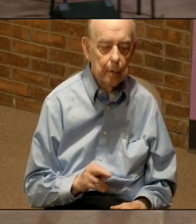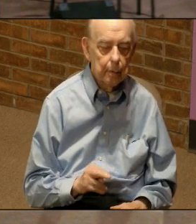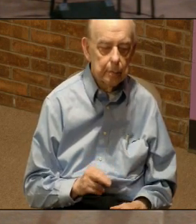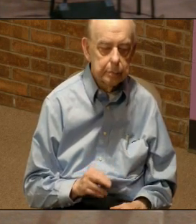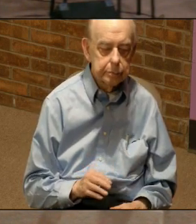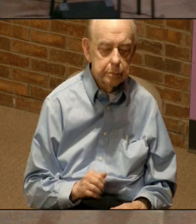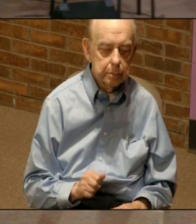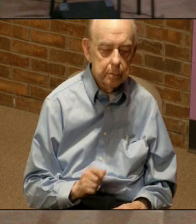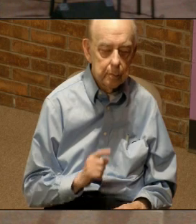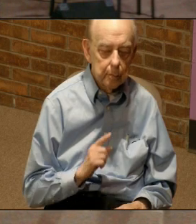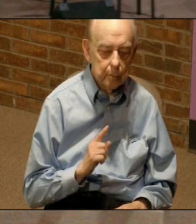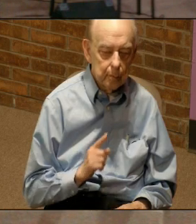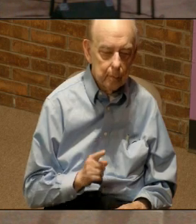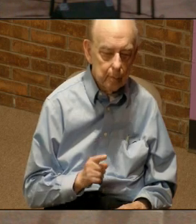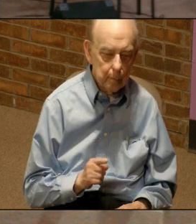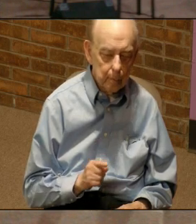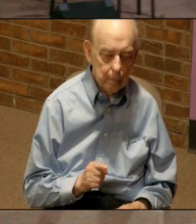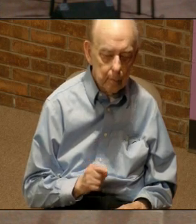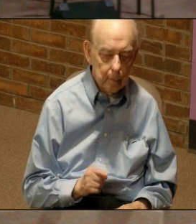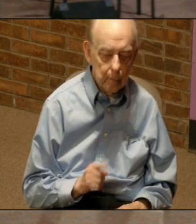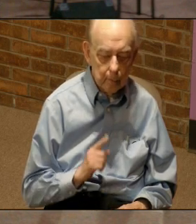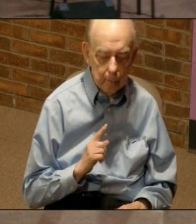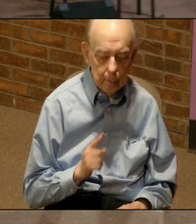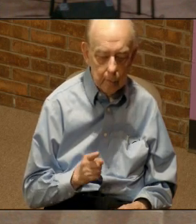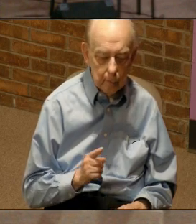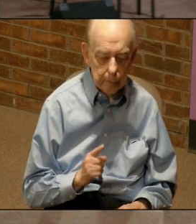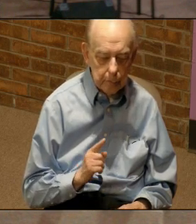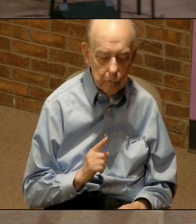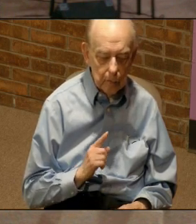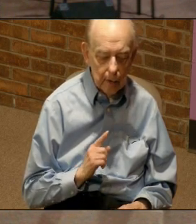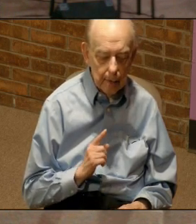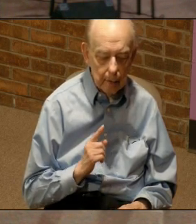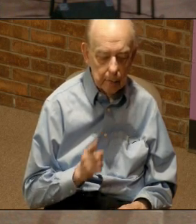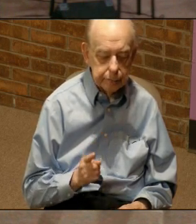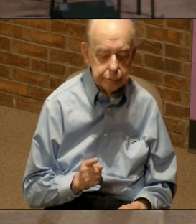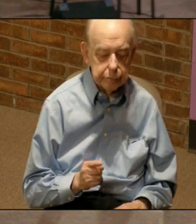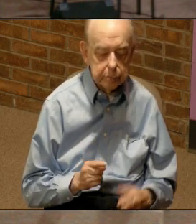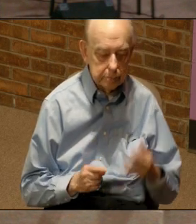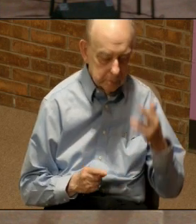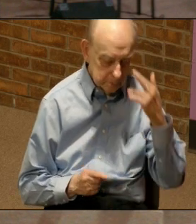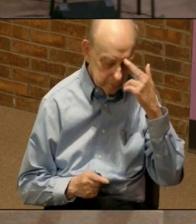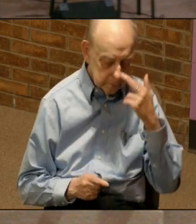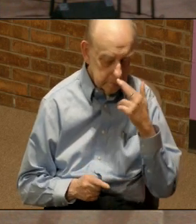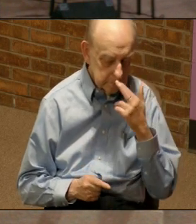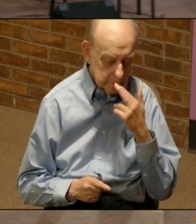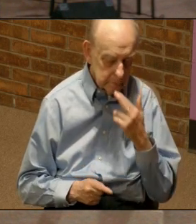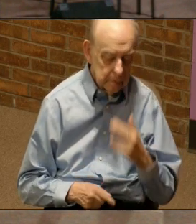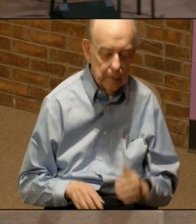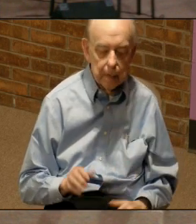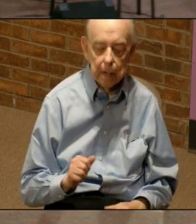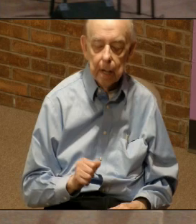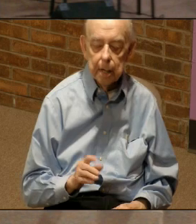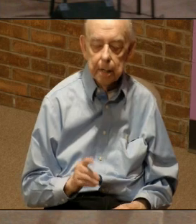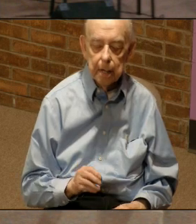was enthusiastically Roman, and in AD 26, they built